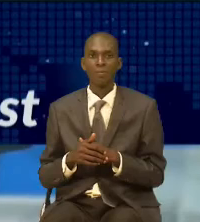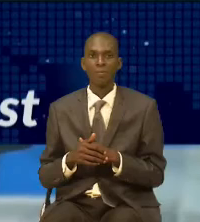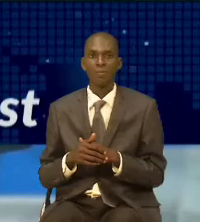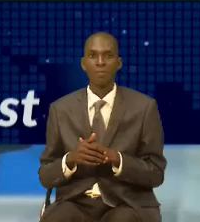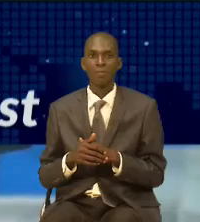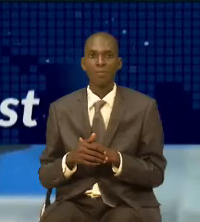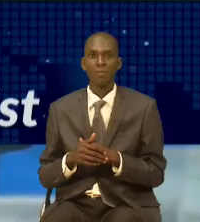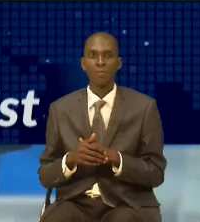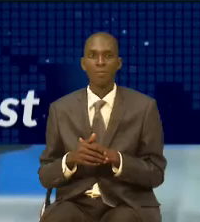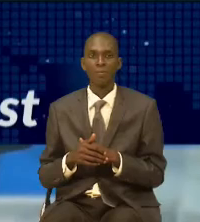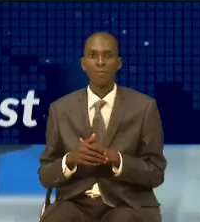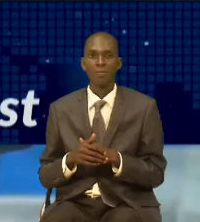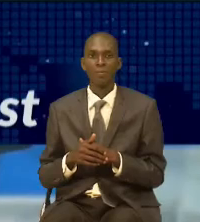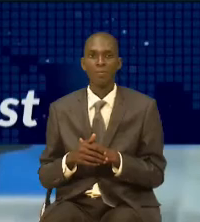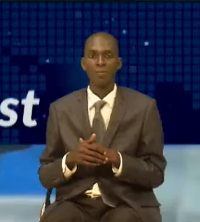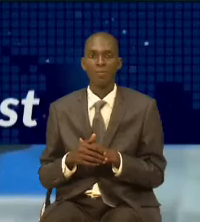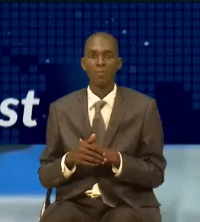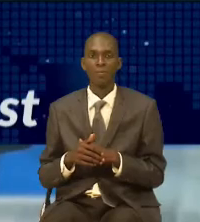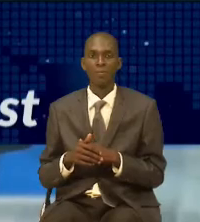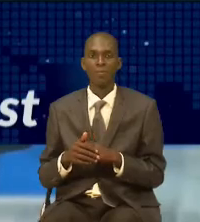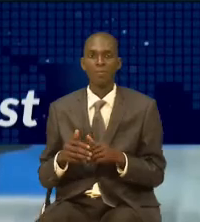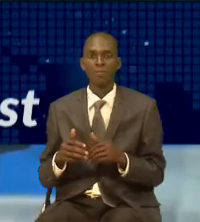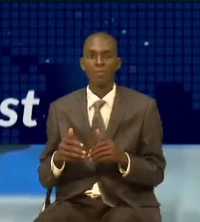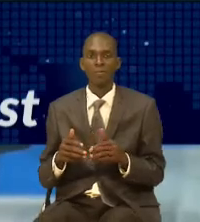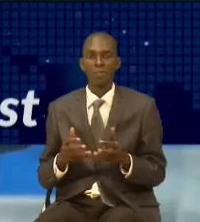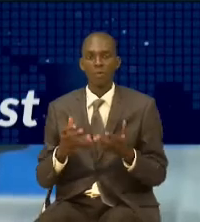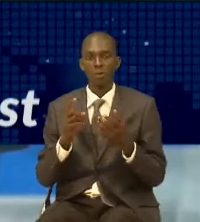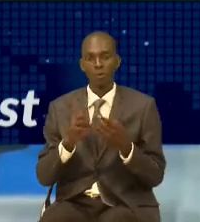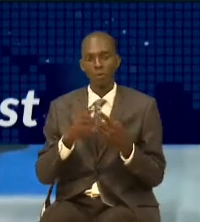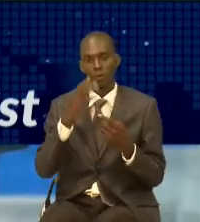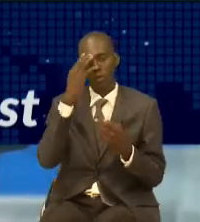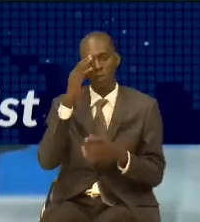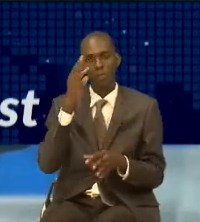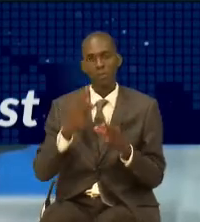supervisors indicate if you are done with your section